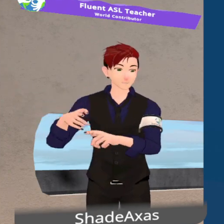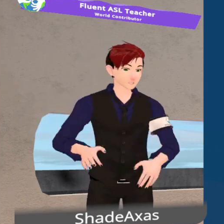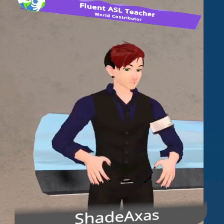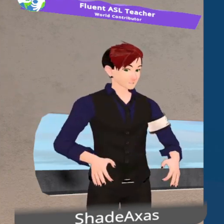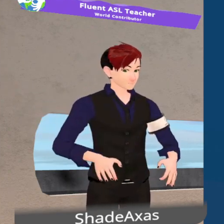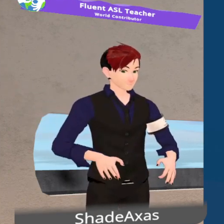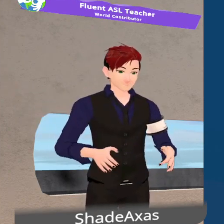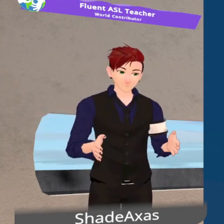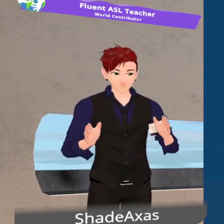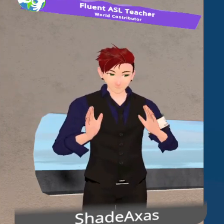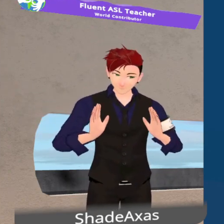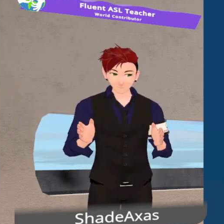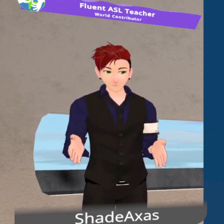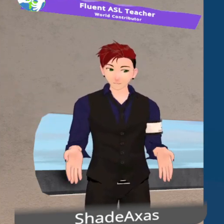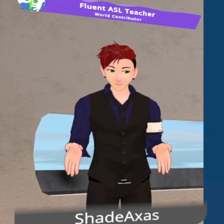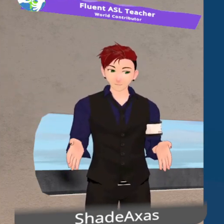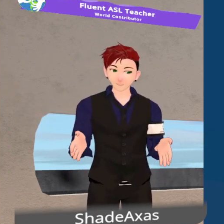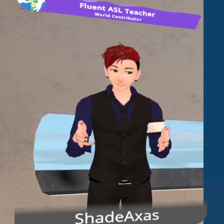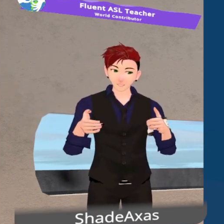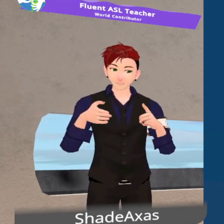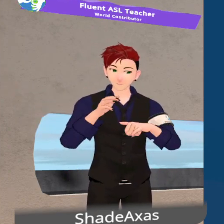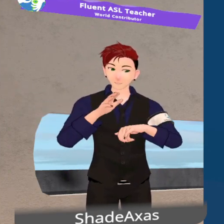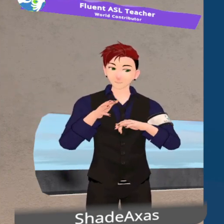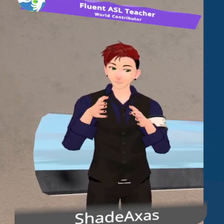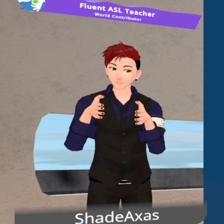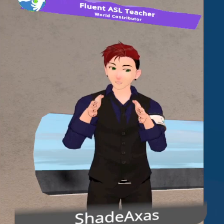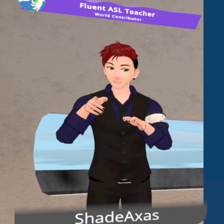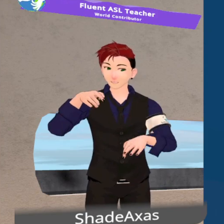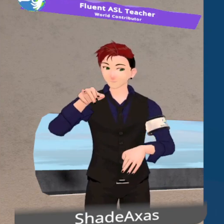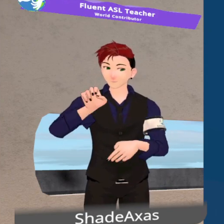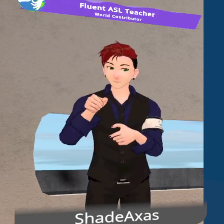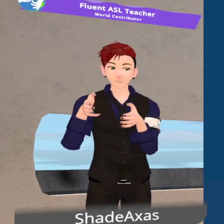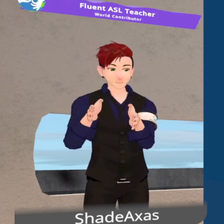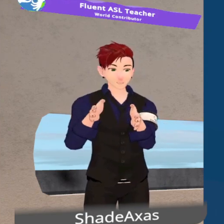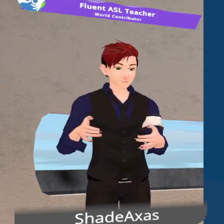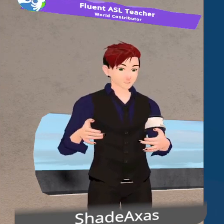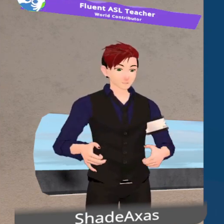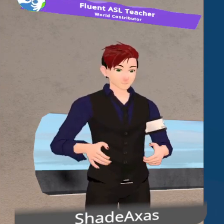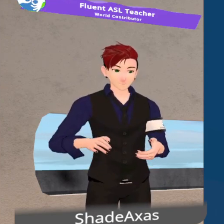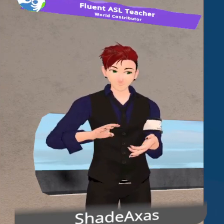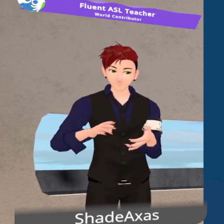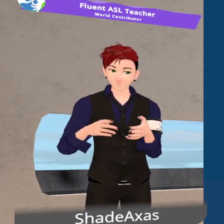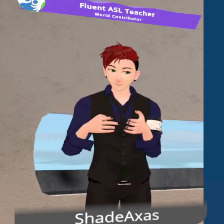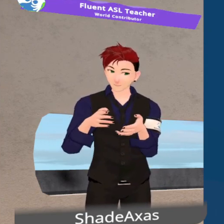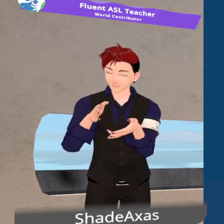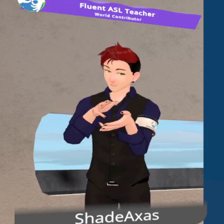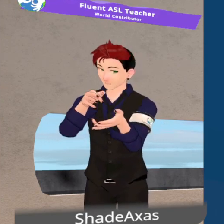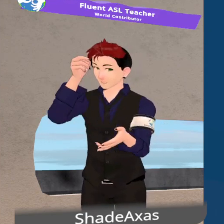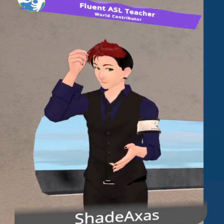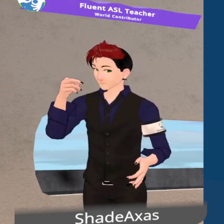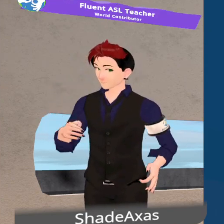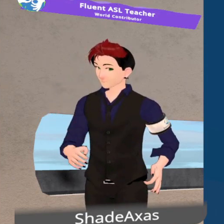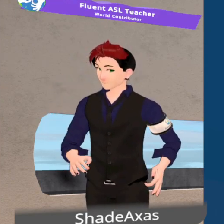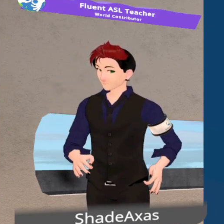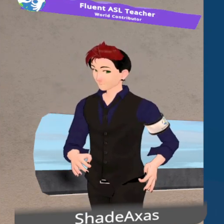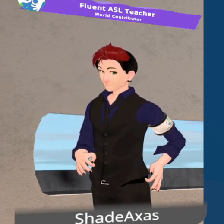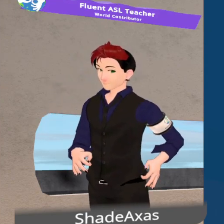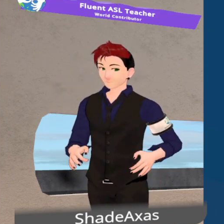That is my goal. It's perfectly fine to be on PSE road. It means you are